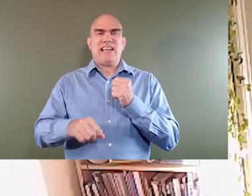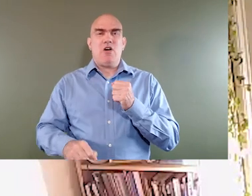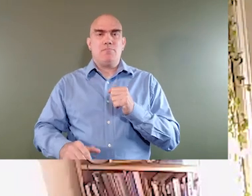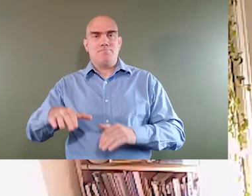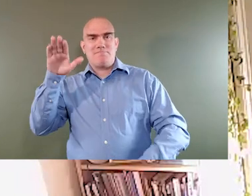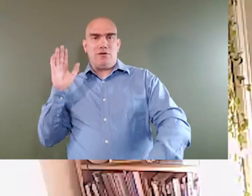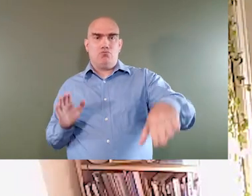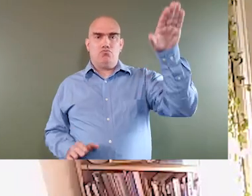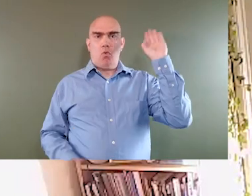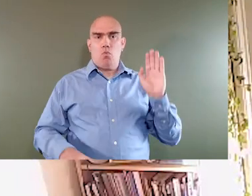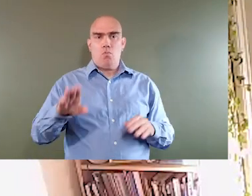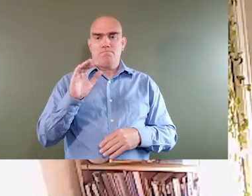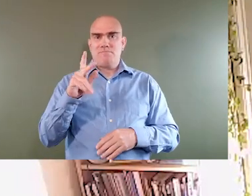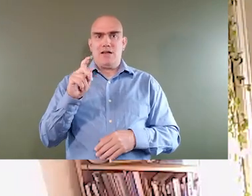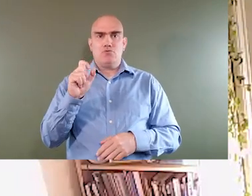exaggerated backstroke.